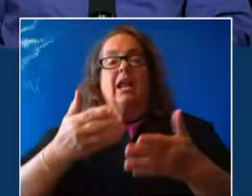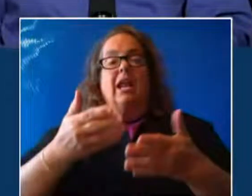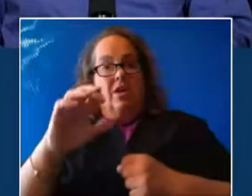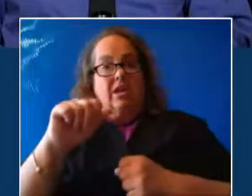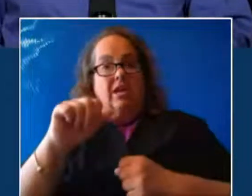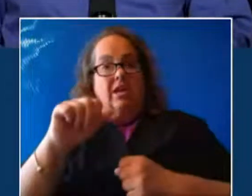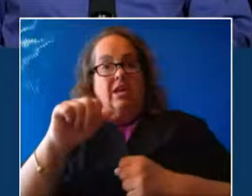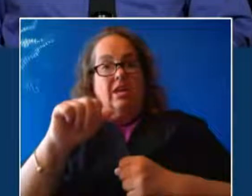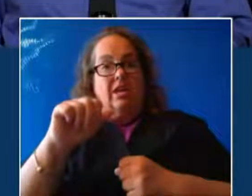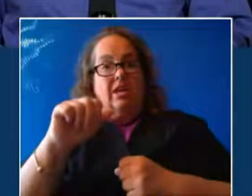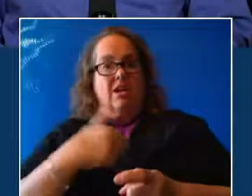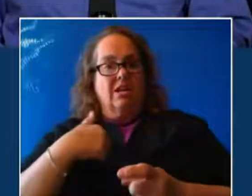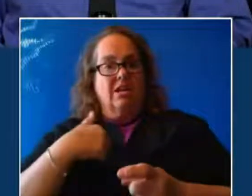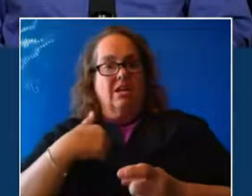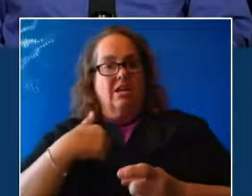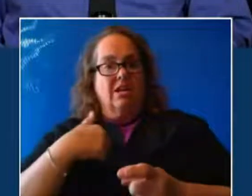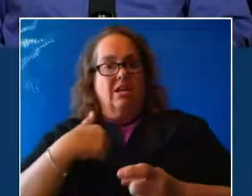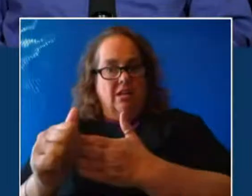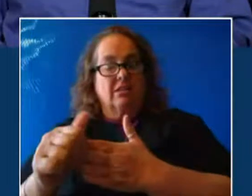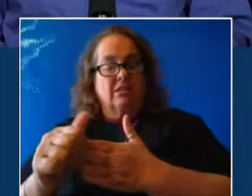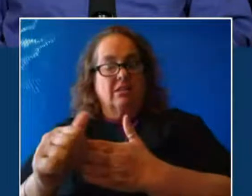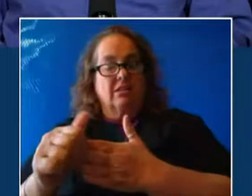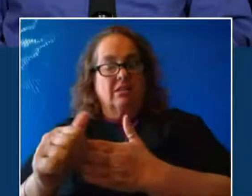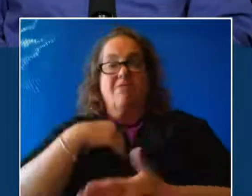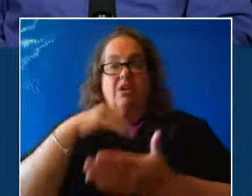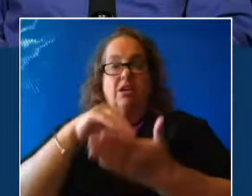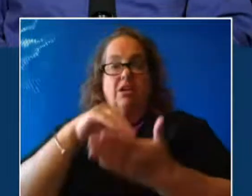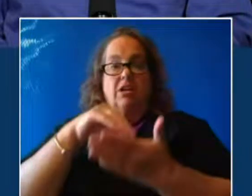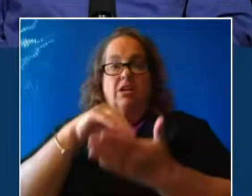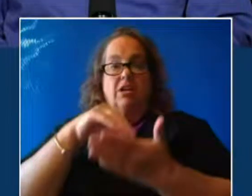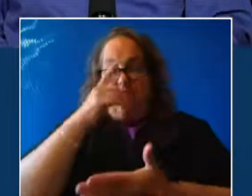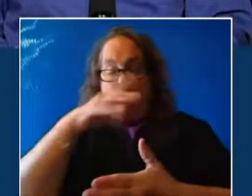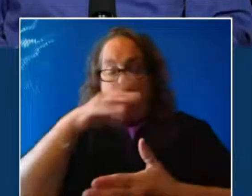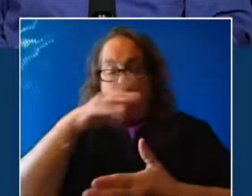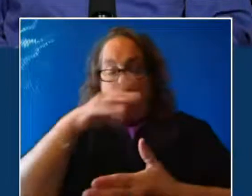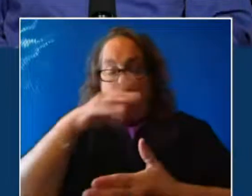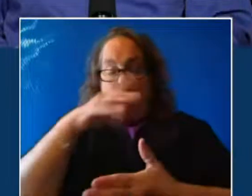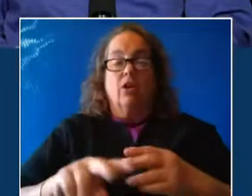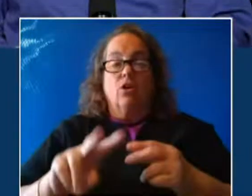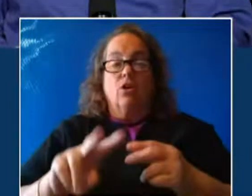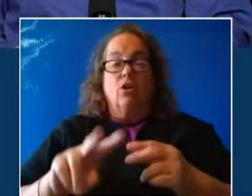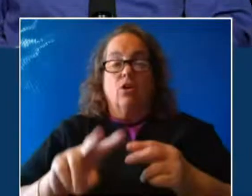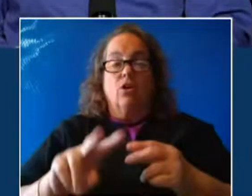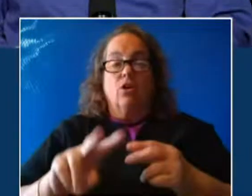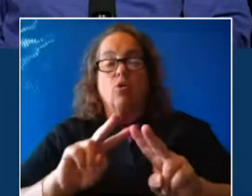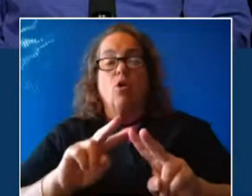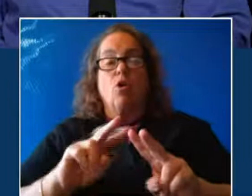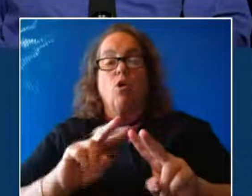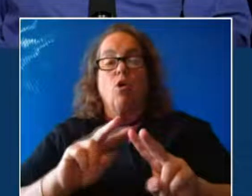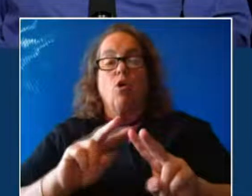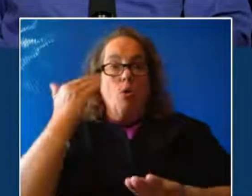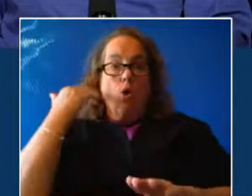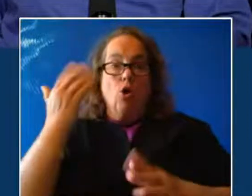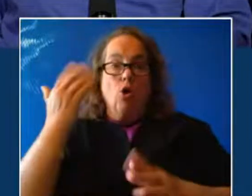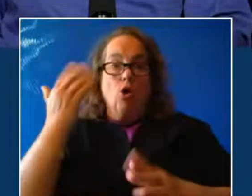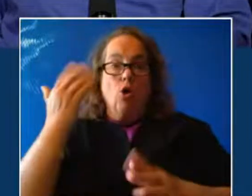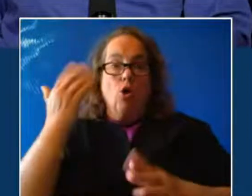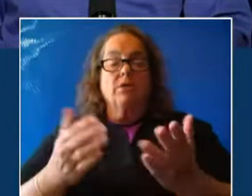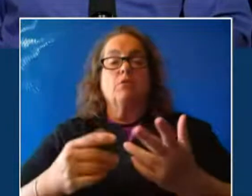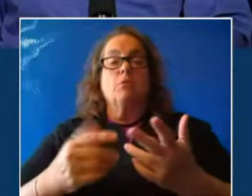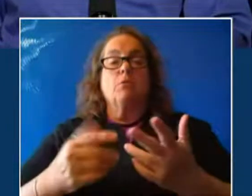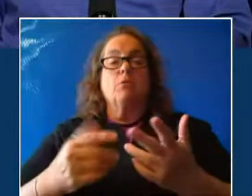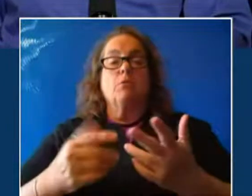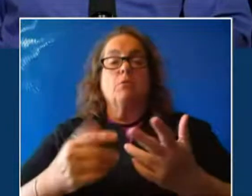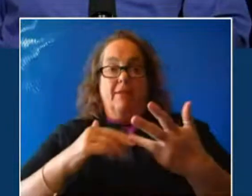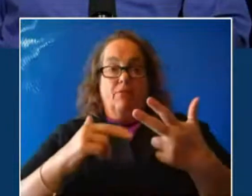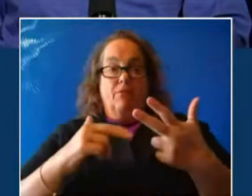for weddings, funerals, and memorial services. There's a guidance document for restaurants and bars, one for